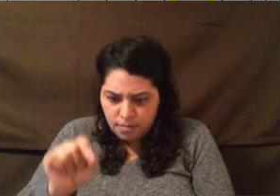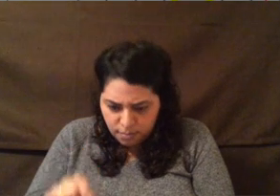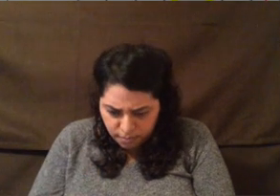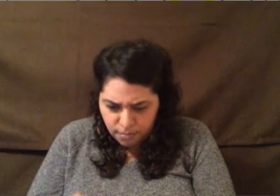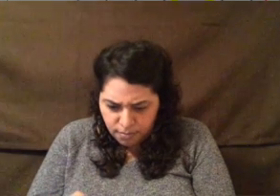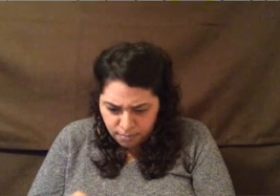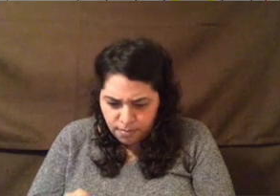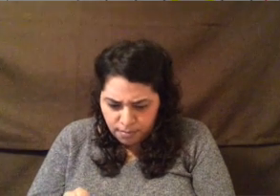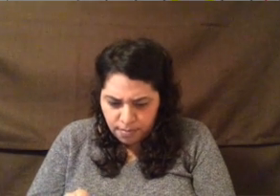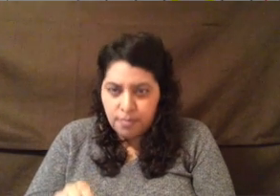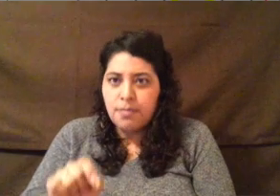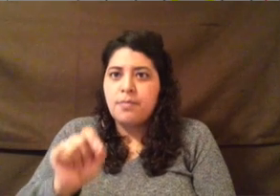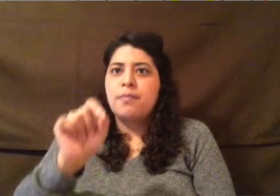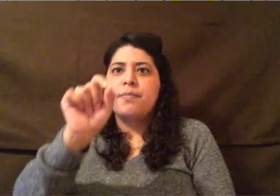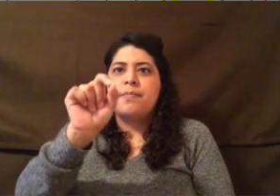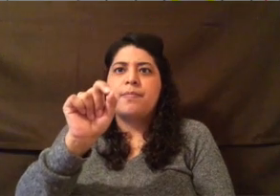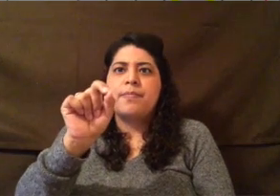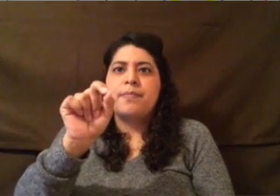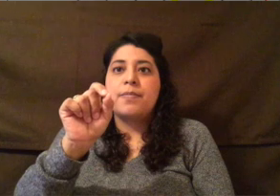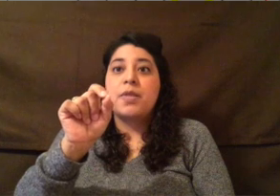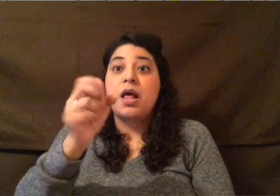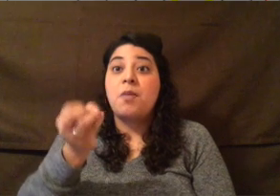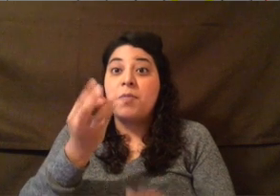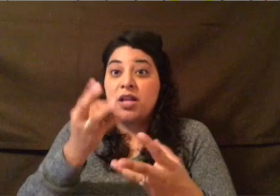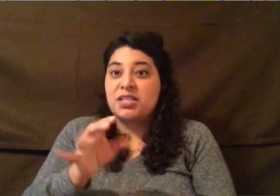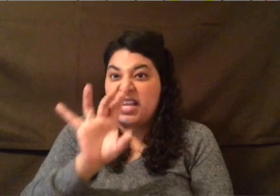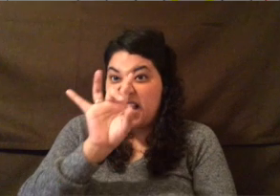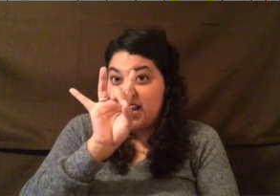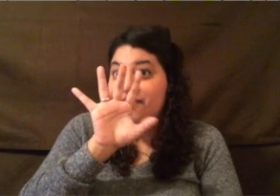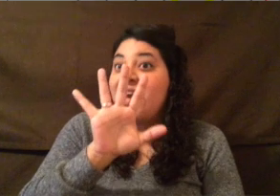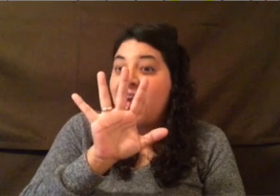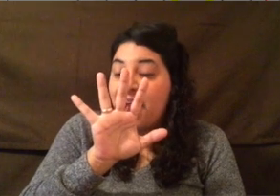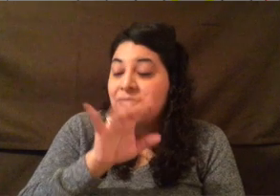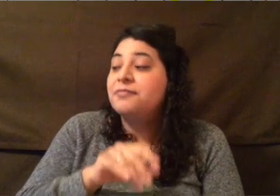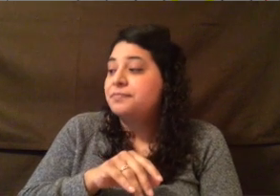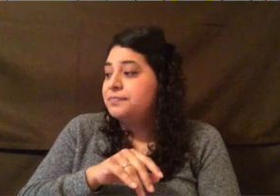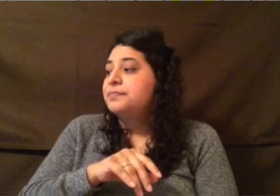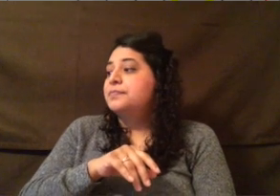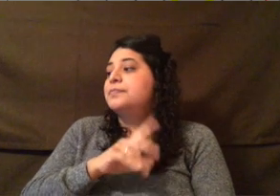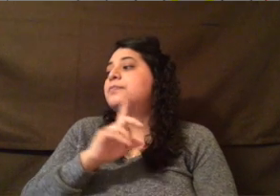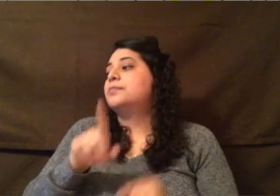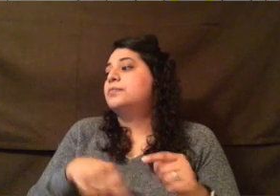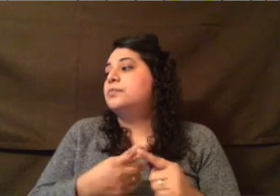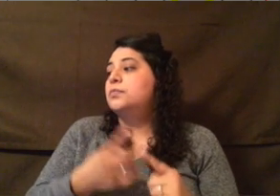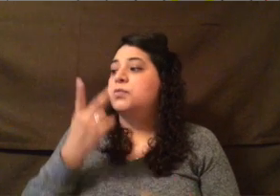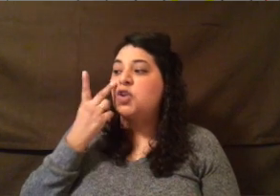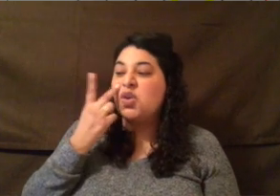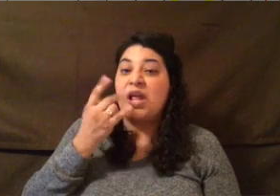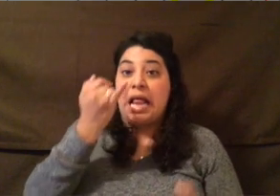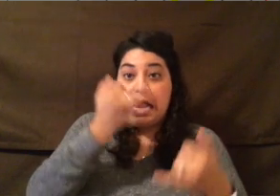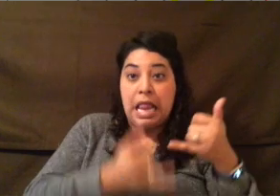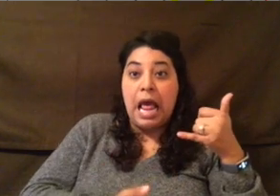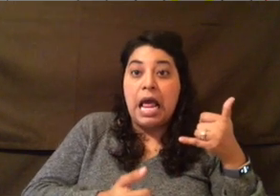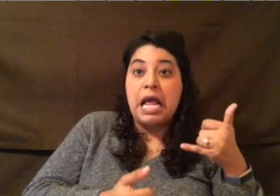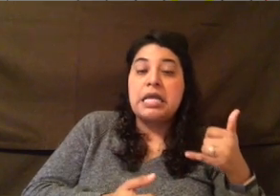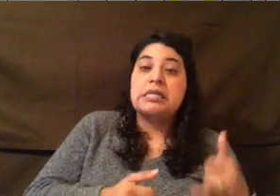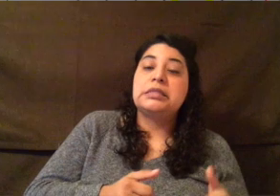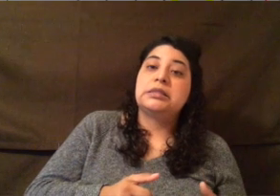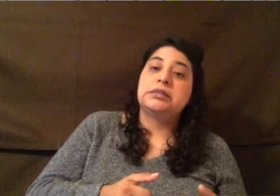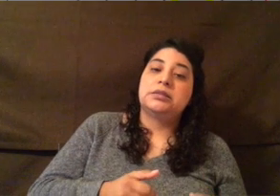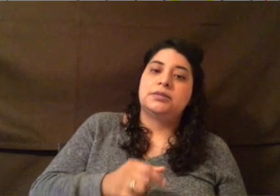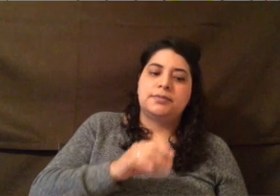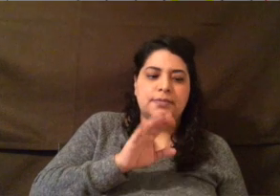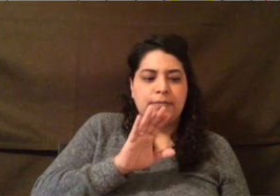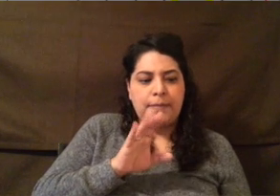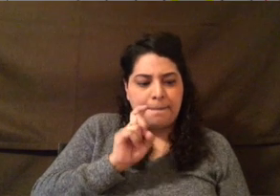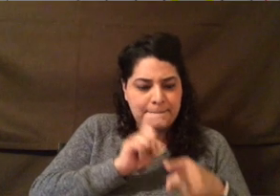Okay, so that one's going to be 85. And let's look at that last category, bean. and it